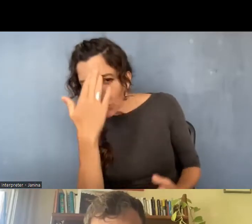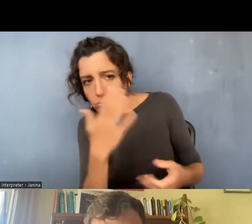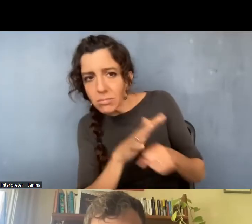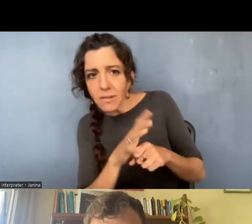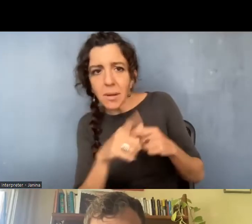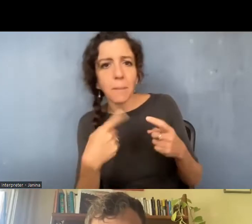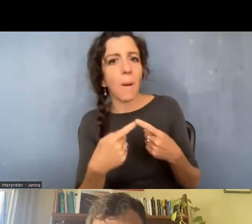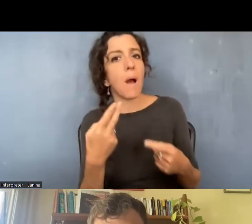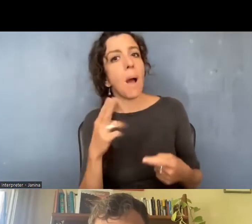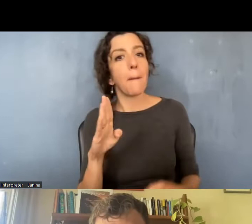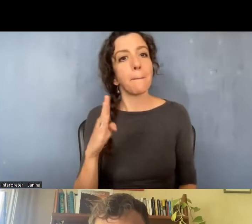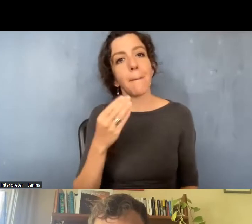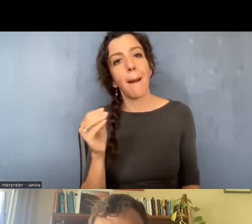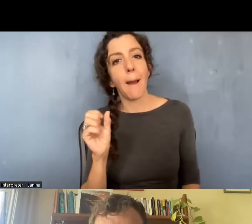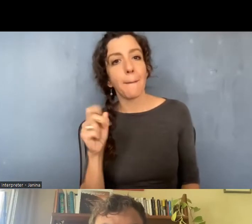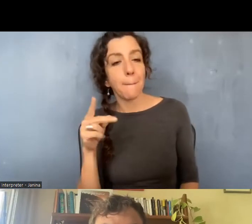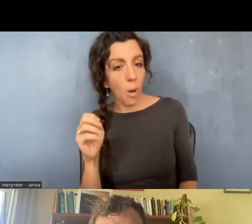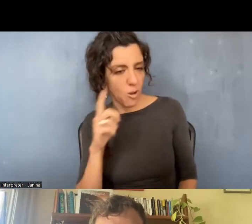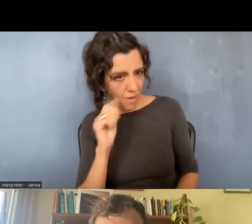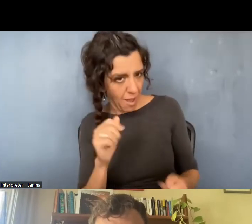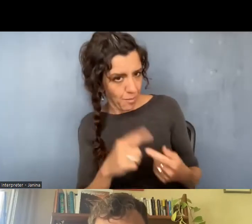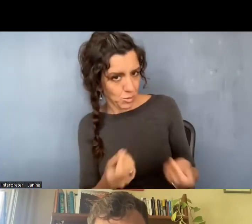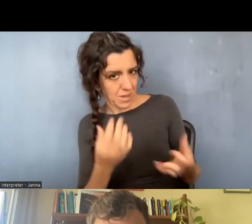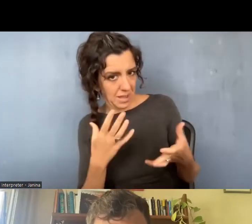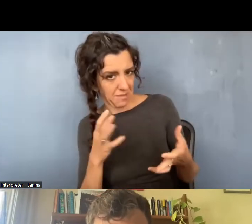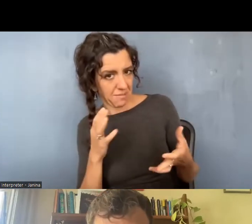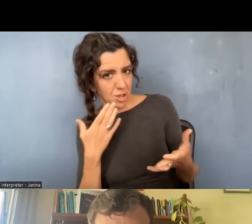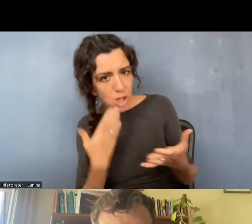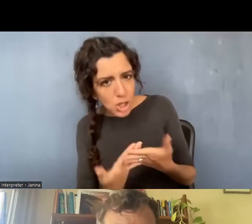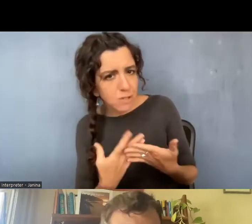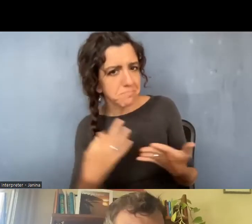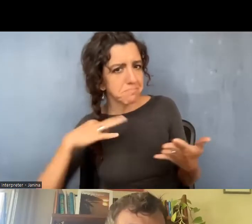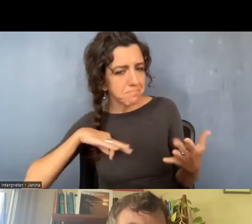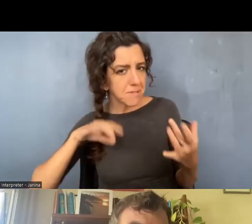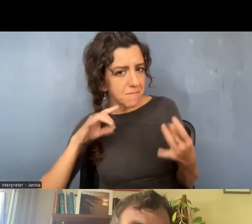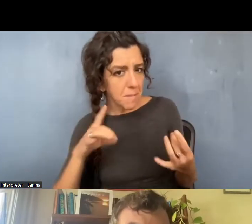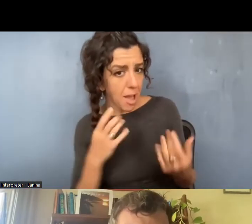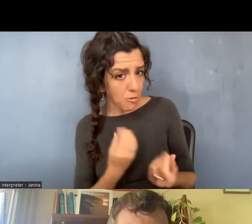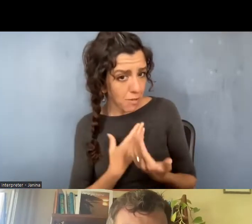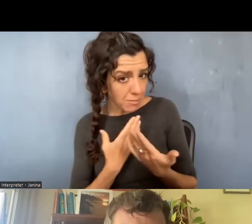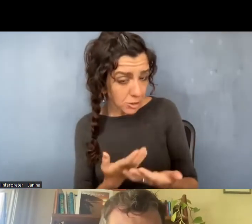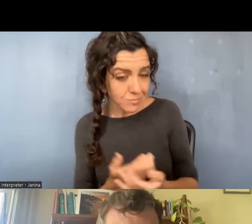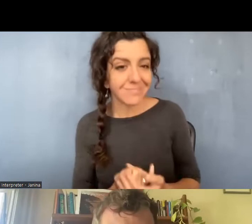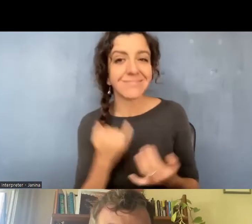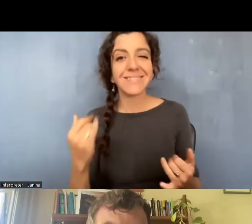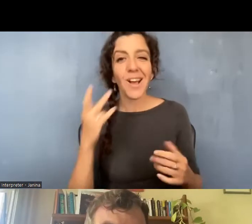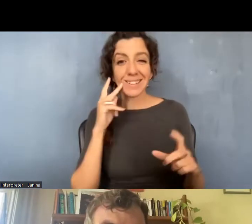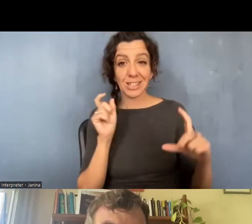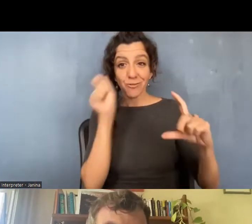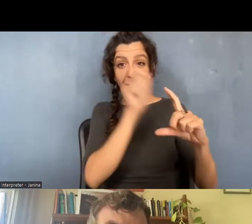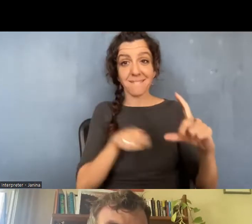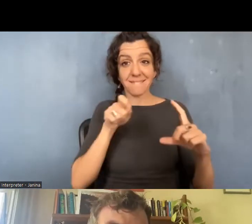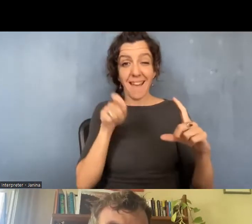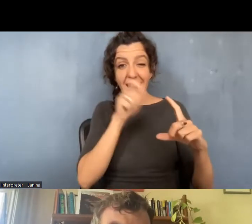town hall to give meaningful feedback and recommendations? You can see the percentages for